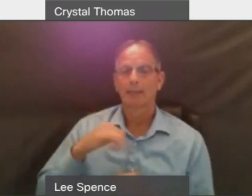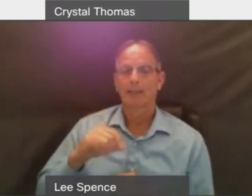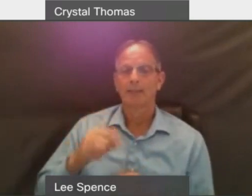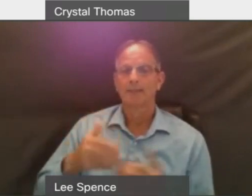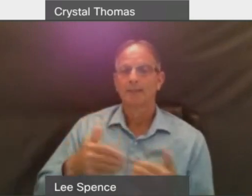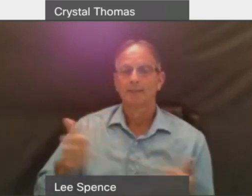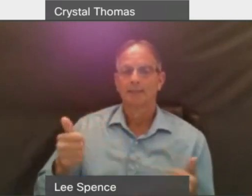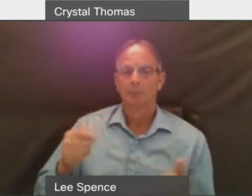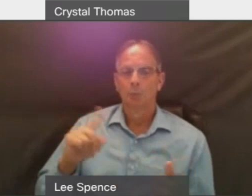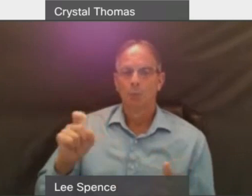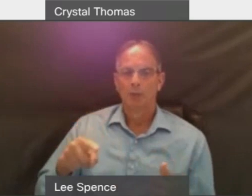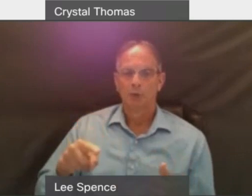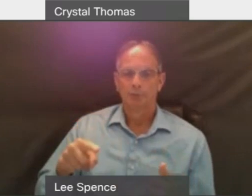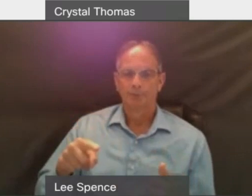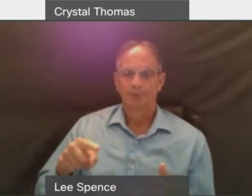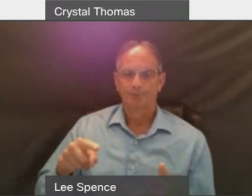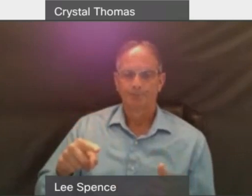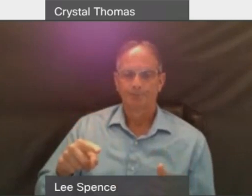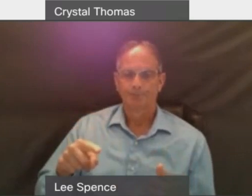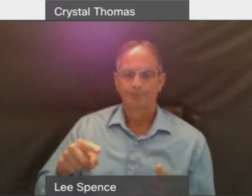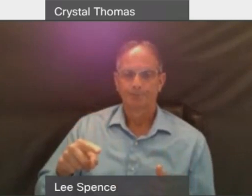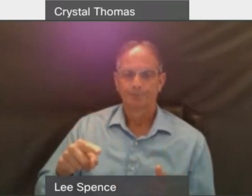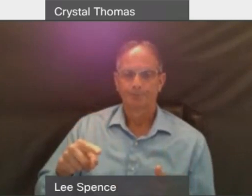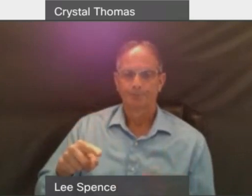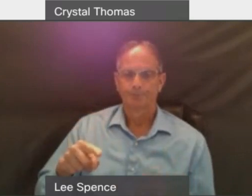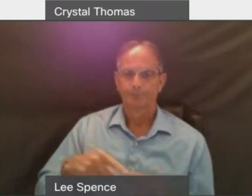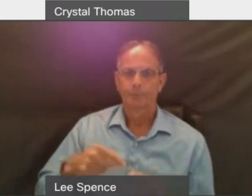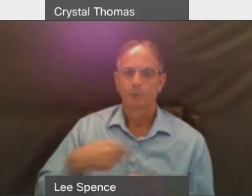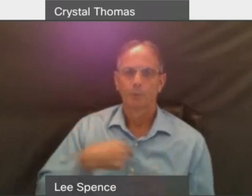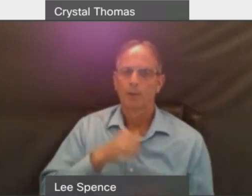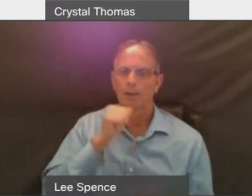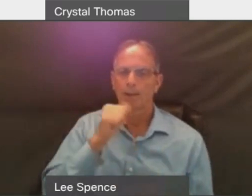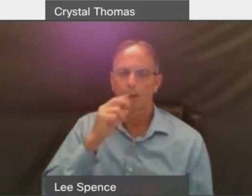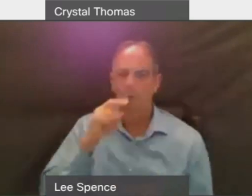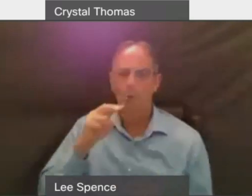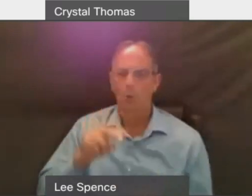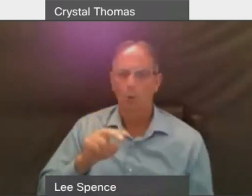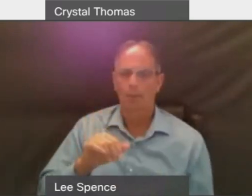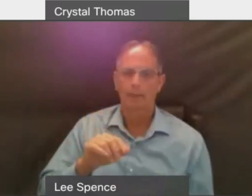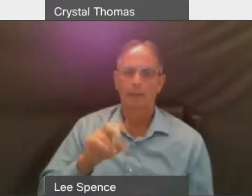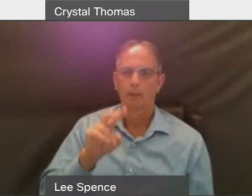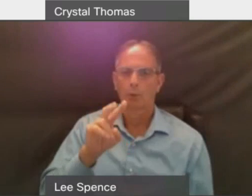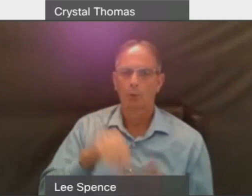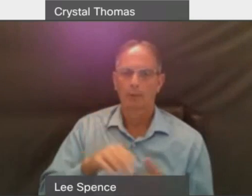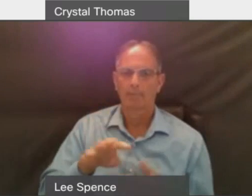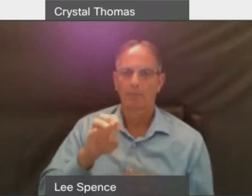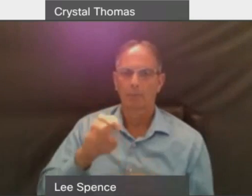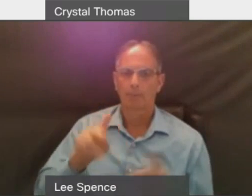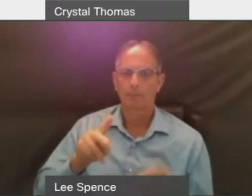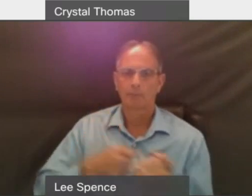question, in that we are not looking at the 2,400 people supported by